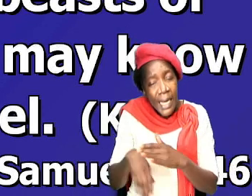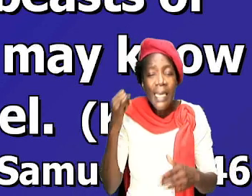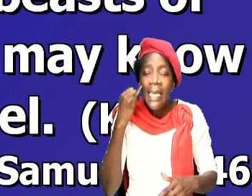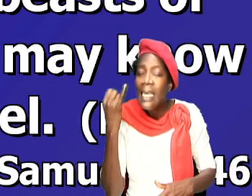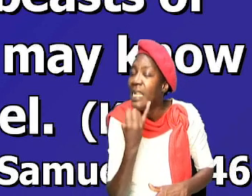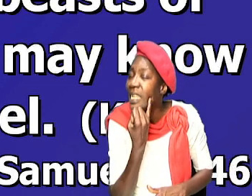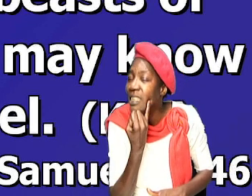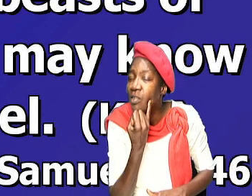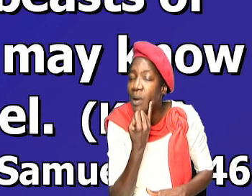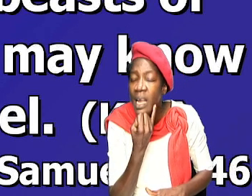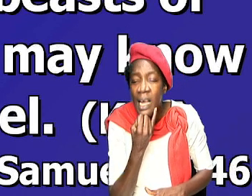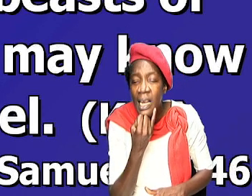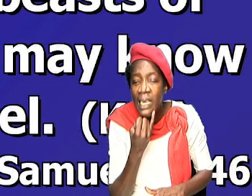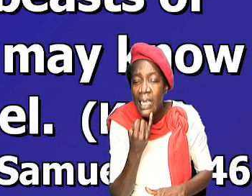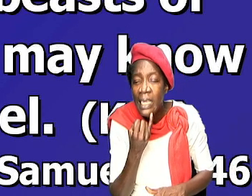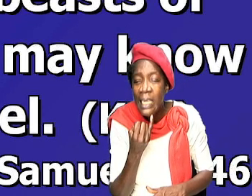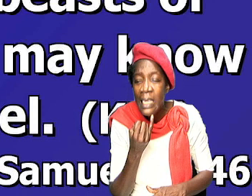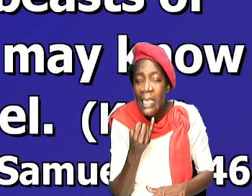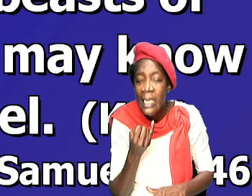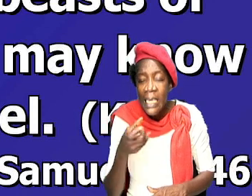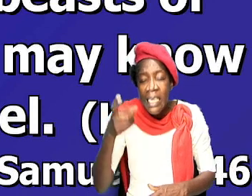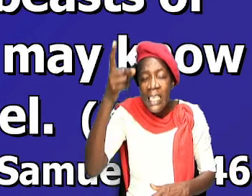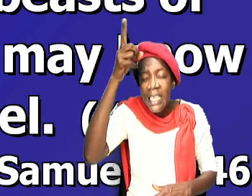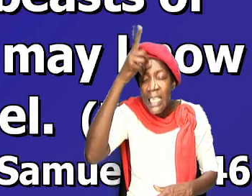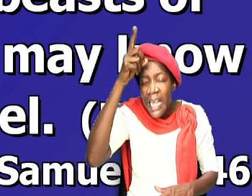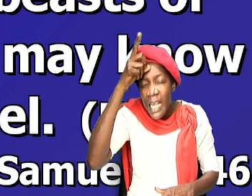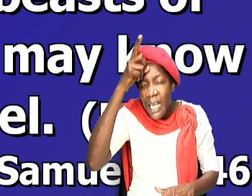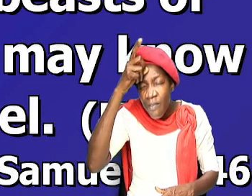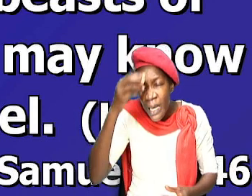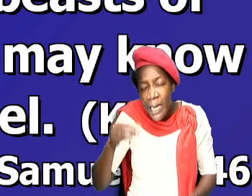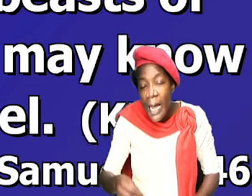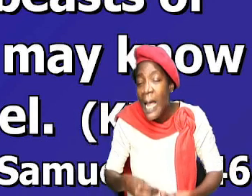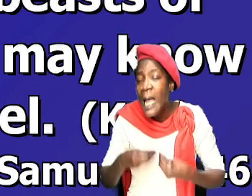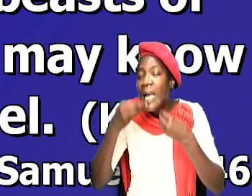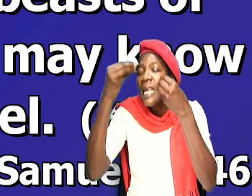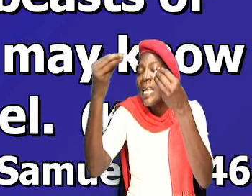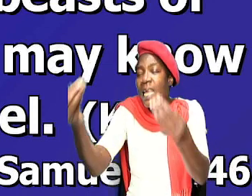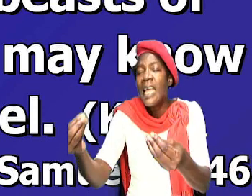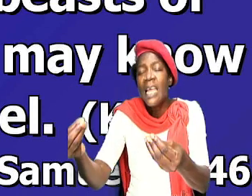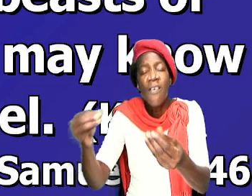So David took no credit for himself, but he